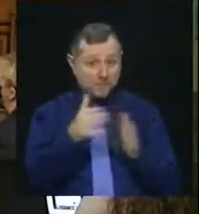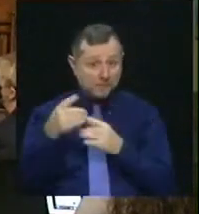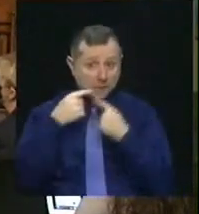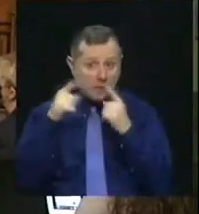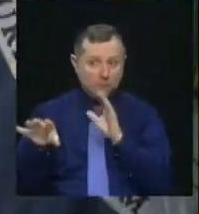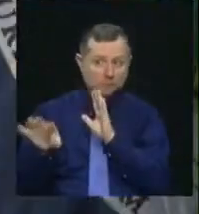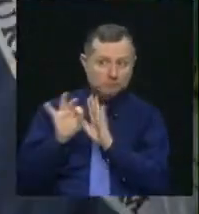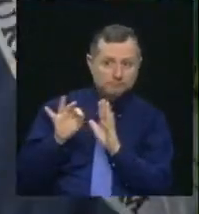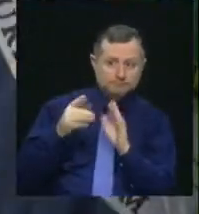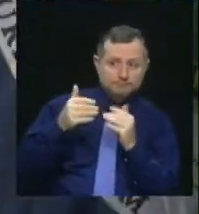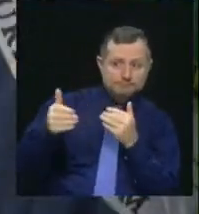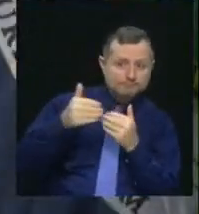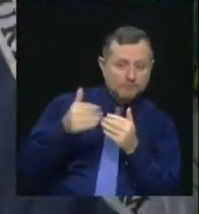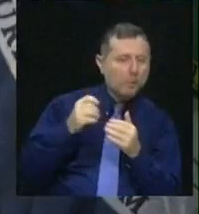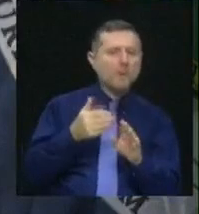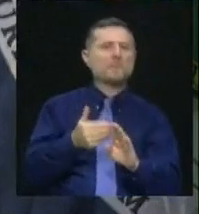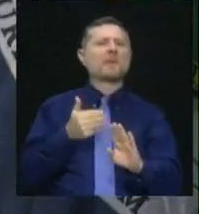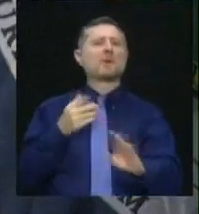2 weeks?